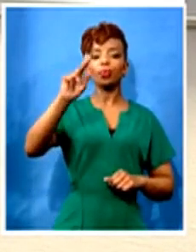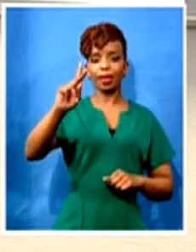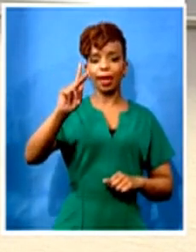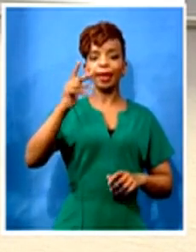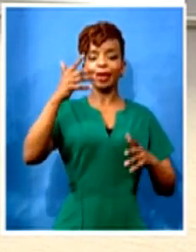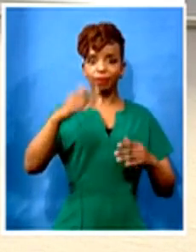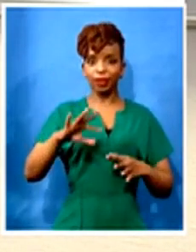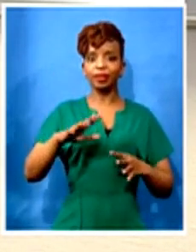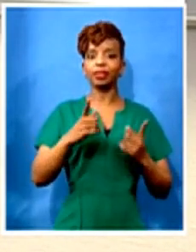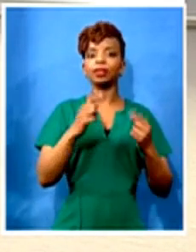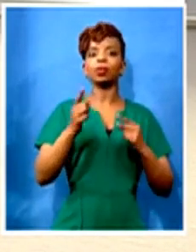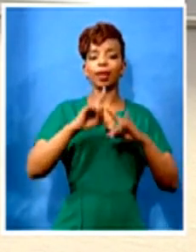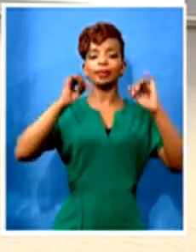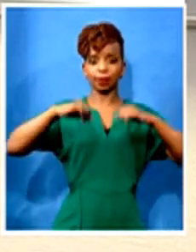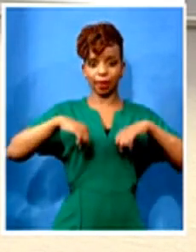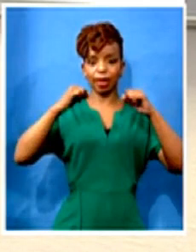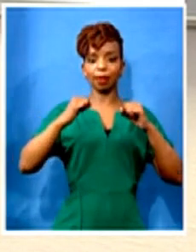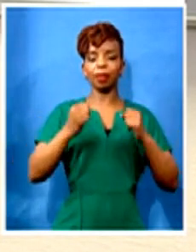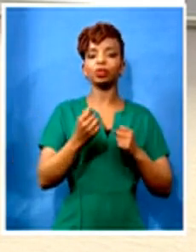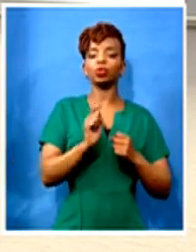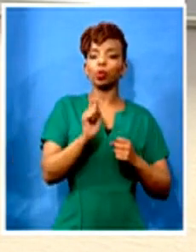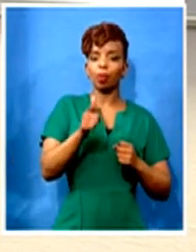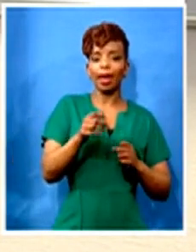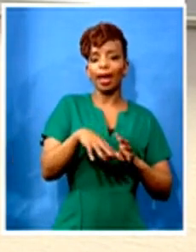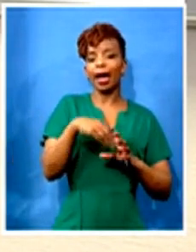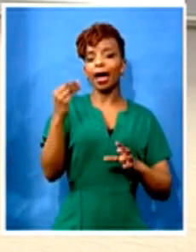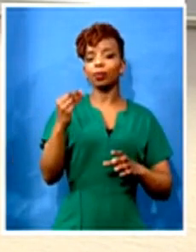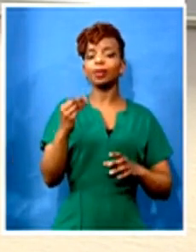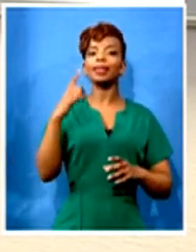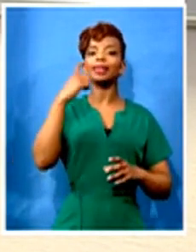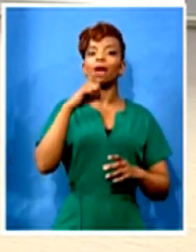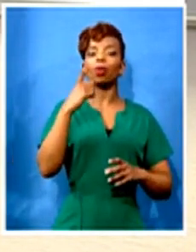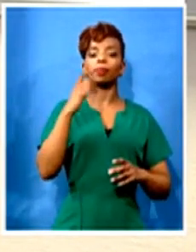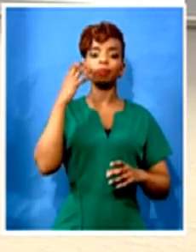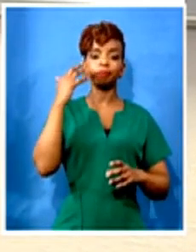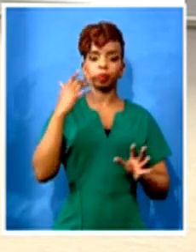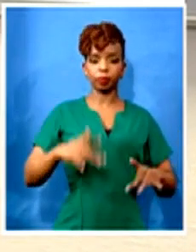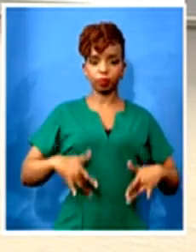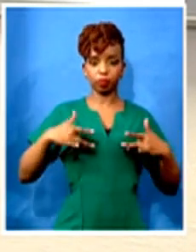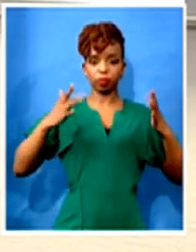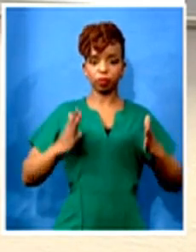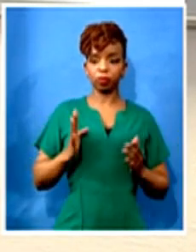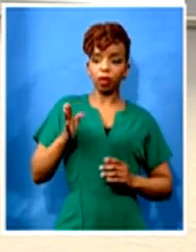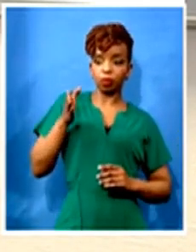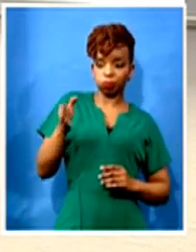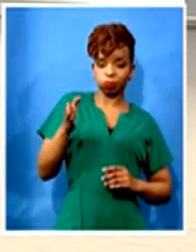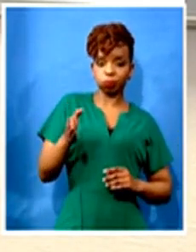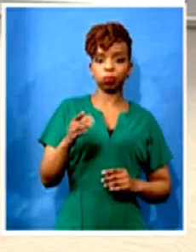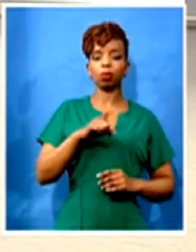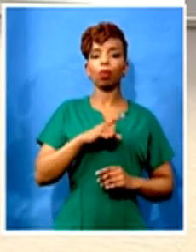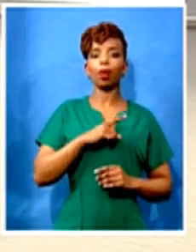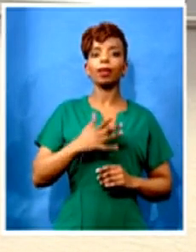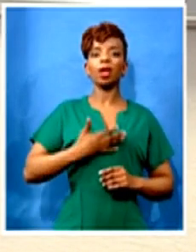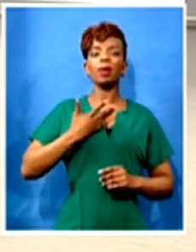pay out the white settlers for the repossession of the land and restoration of the land rights and ownership to